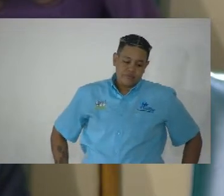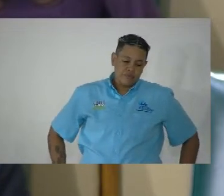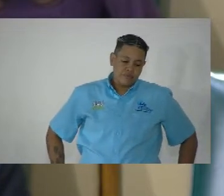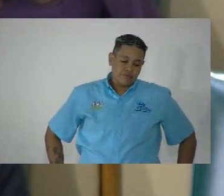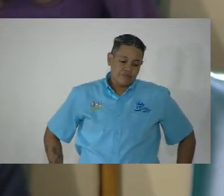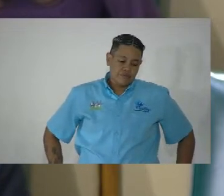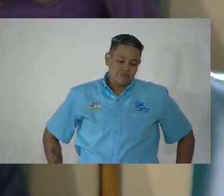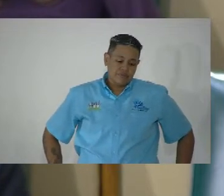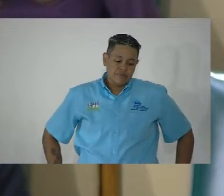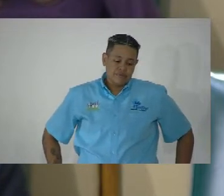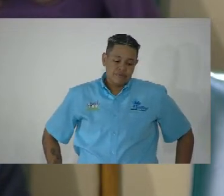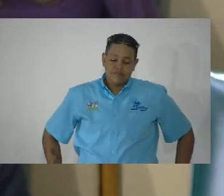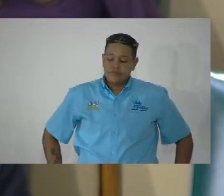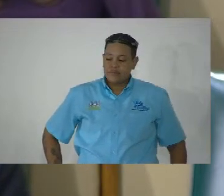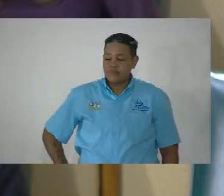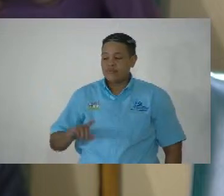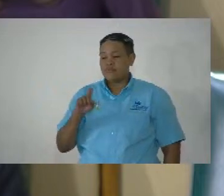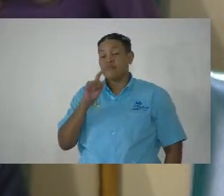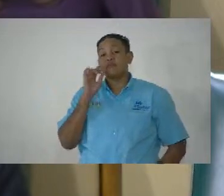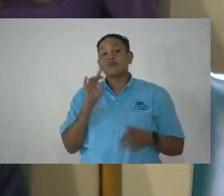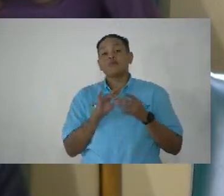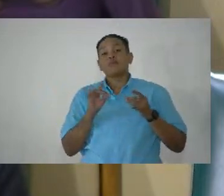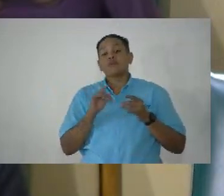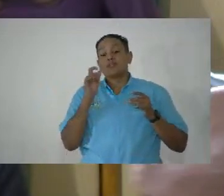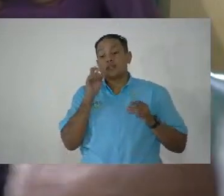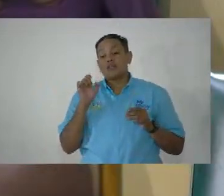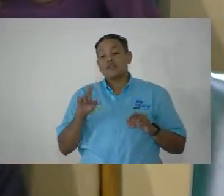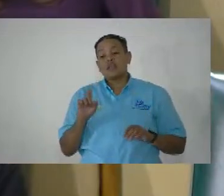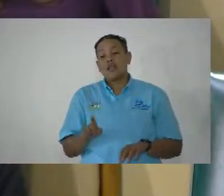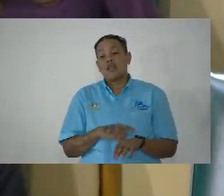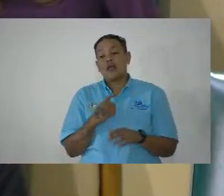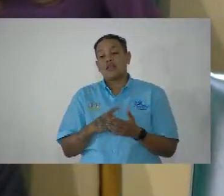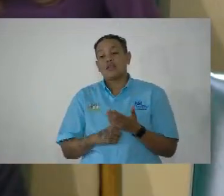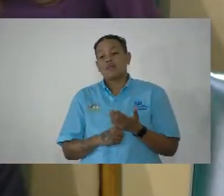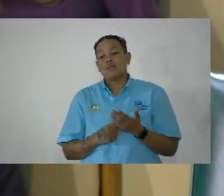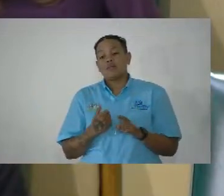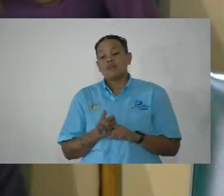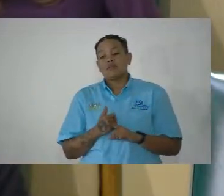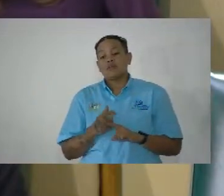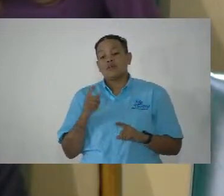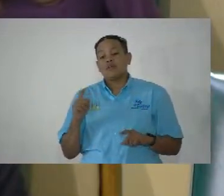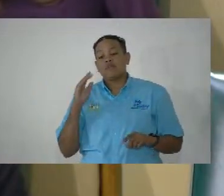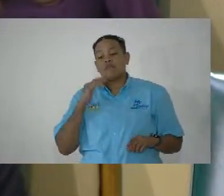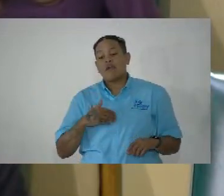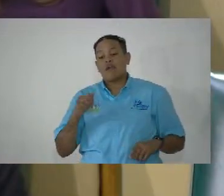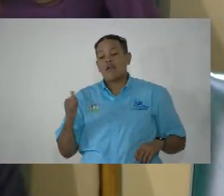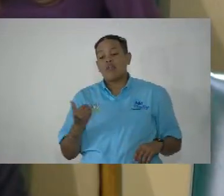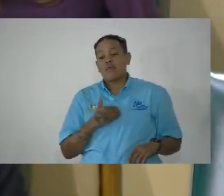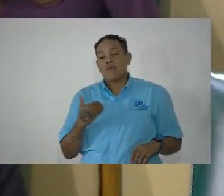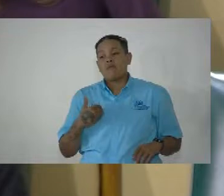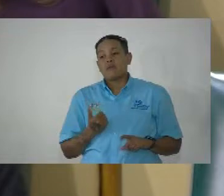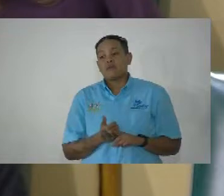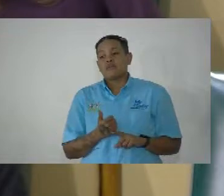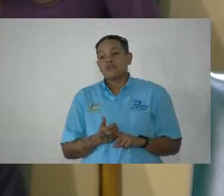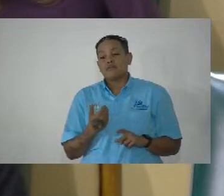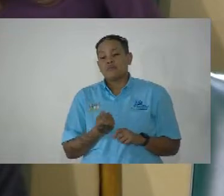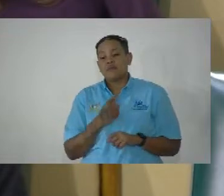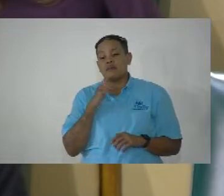this motion would not need a long debate. I invite other members to make their